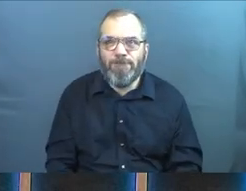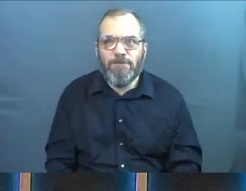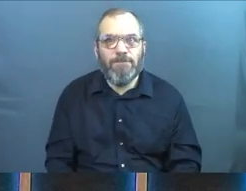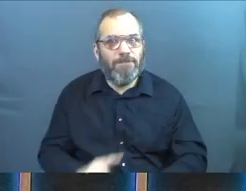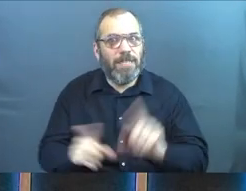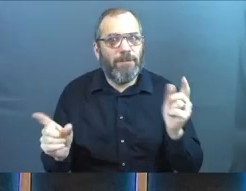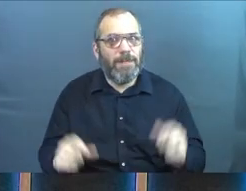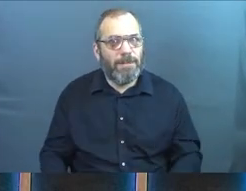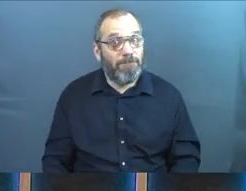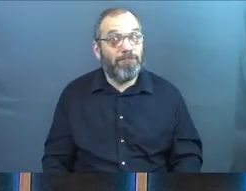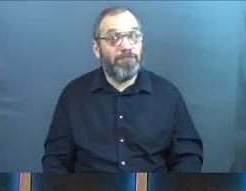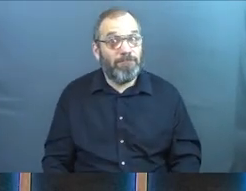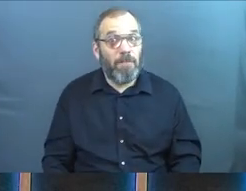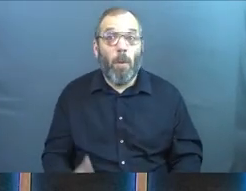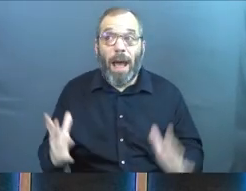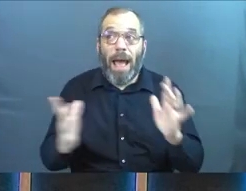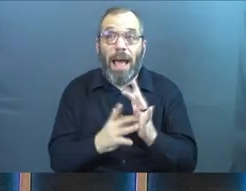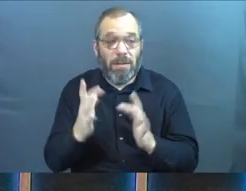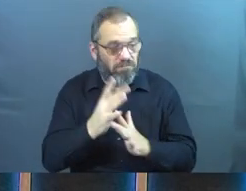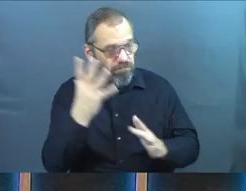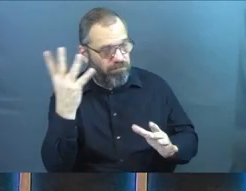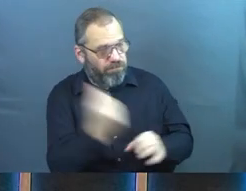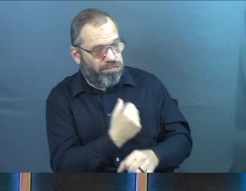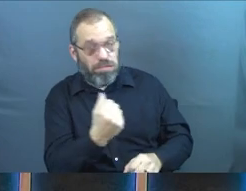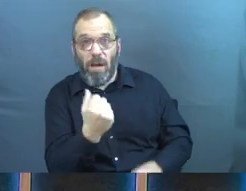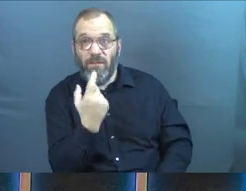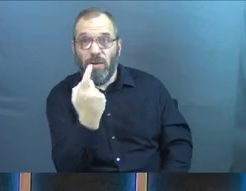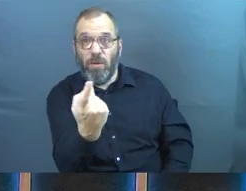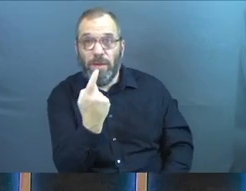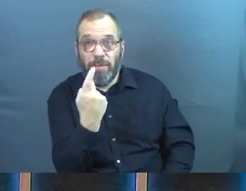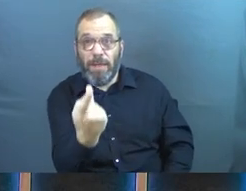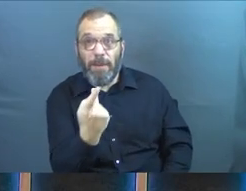there's a difference because Jesus won that for us.